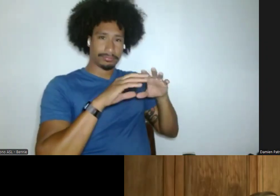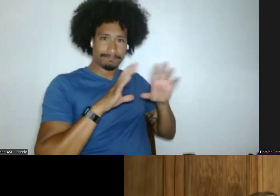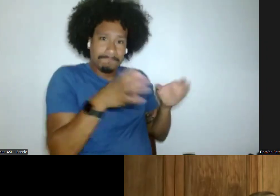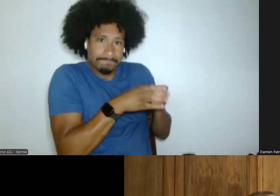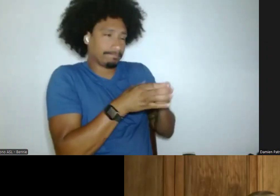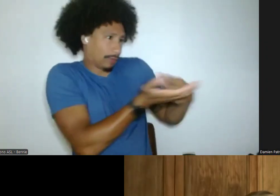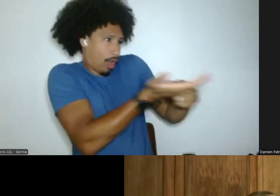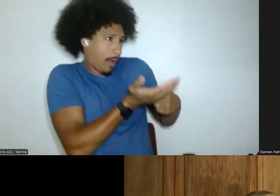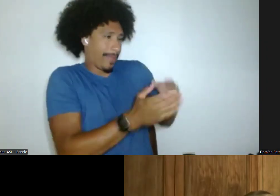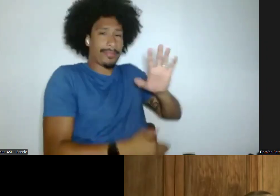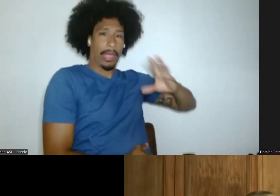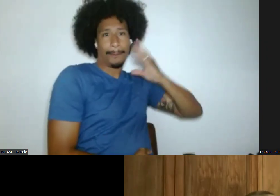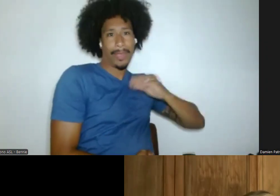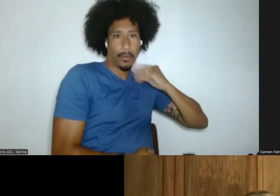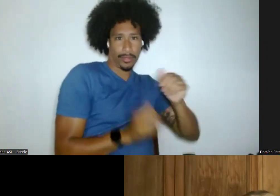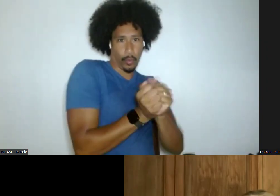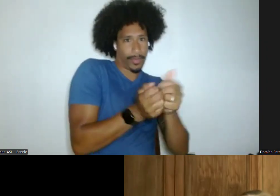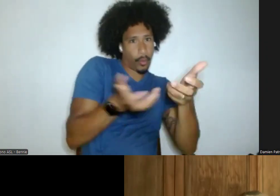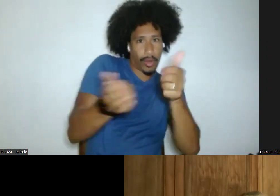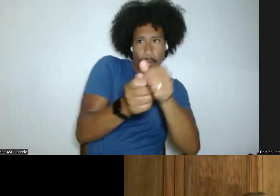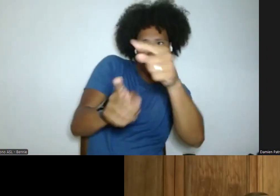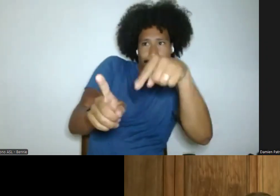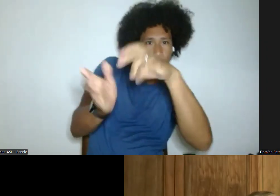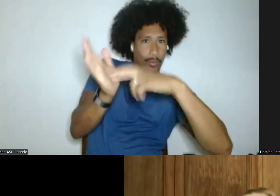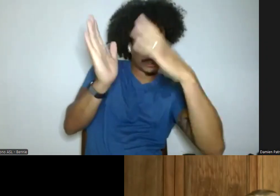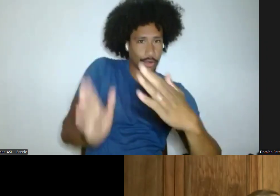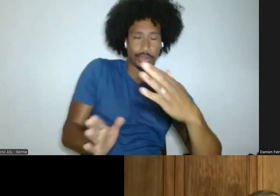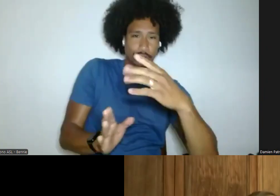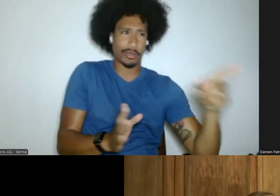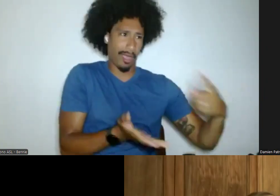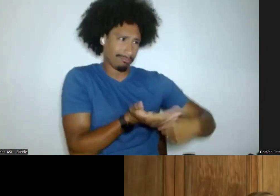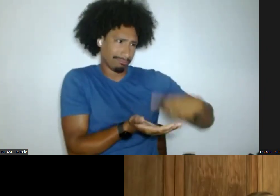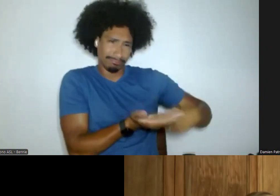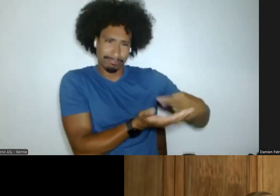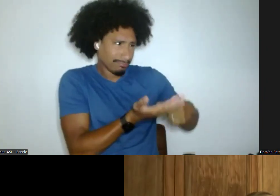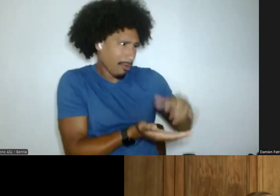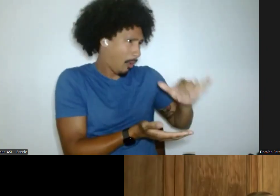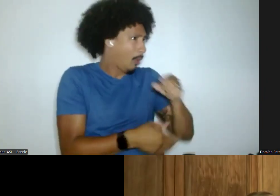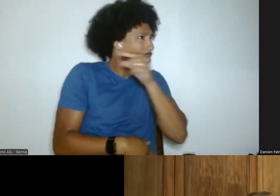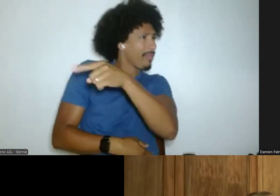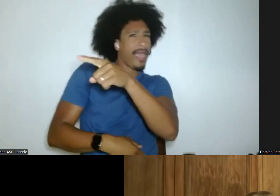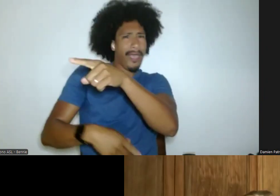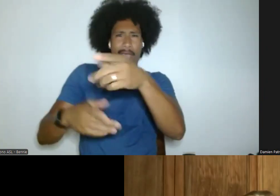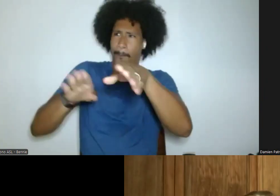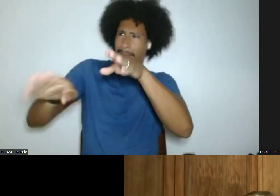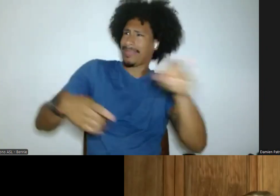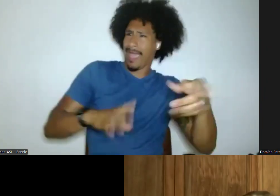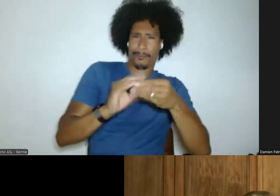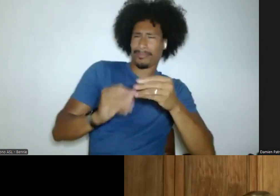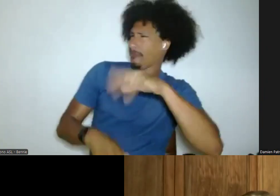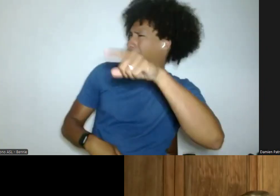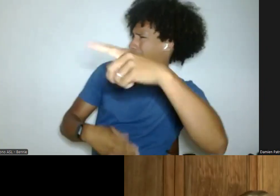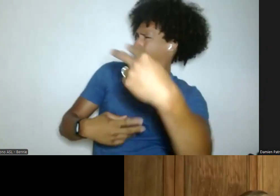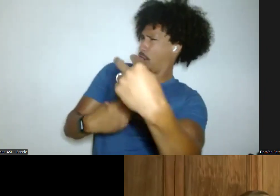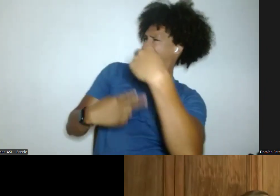so much, because they kept trying to, because the researchers themselves were in focus group mode. And we had a number of